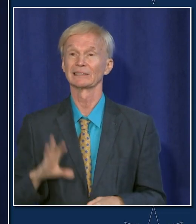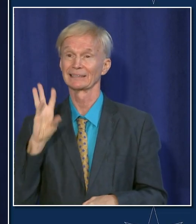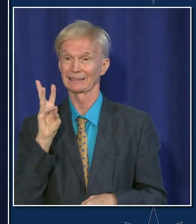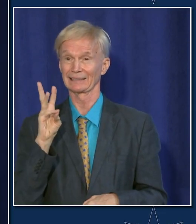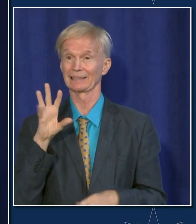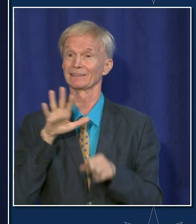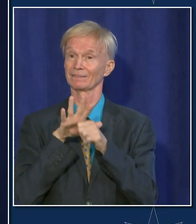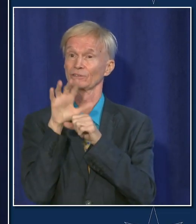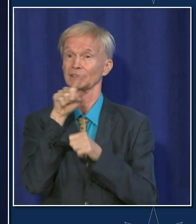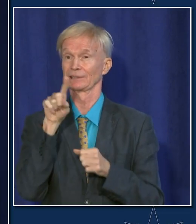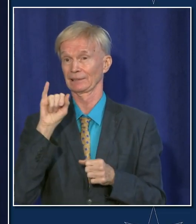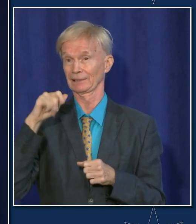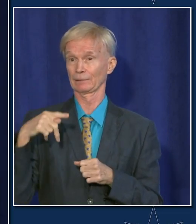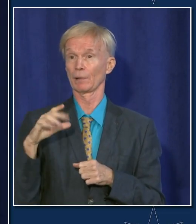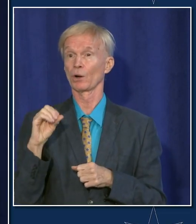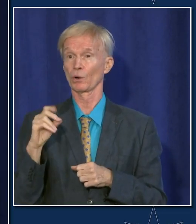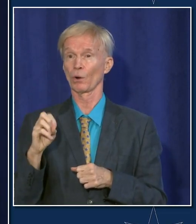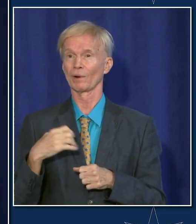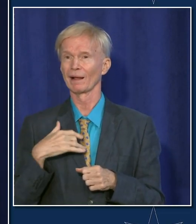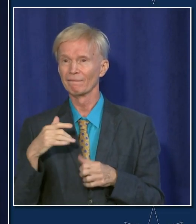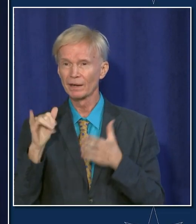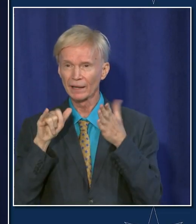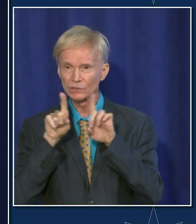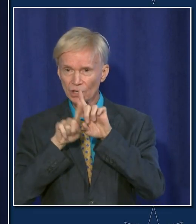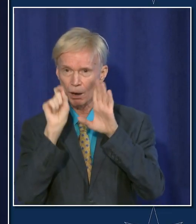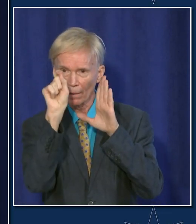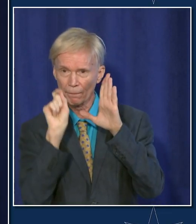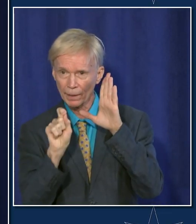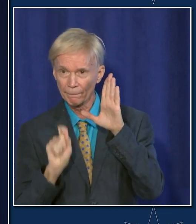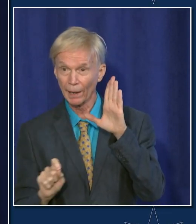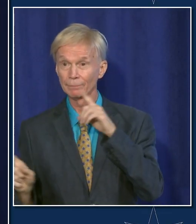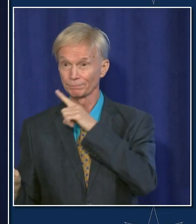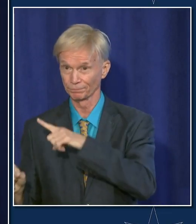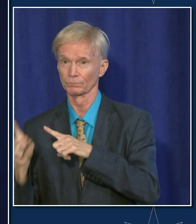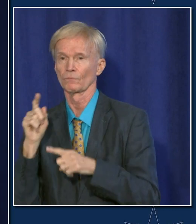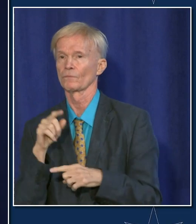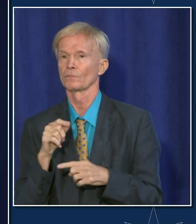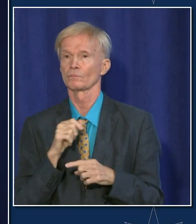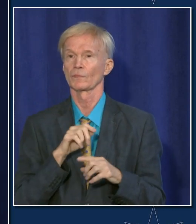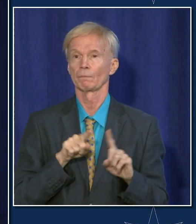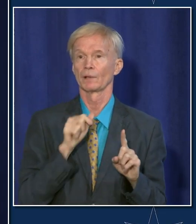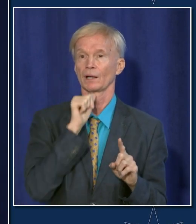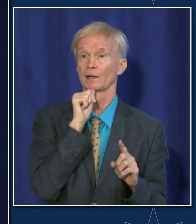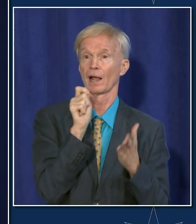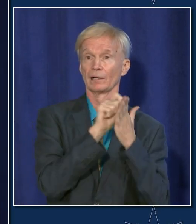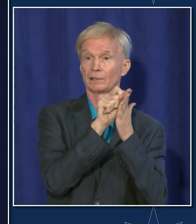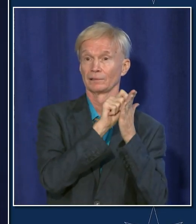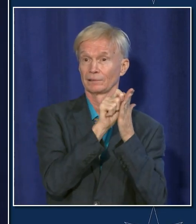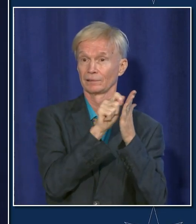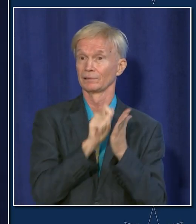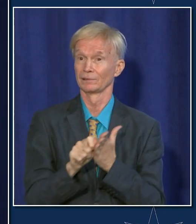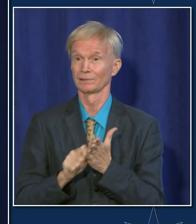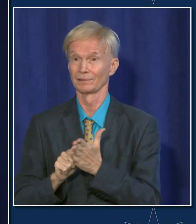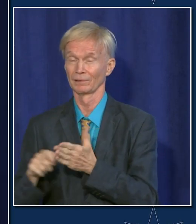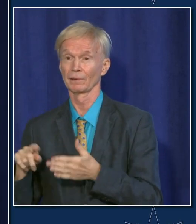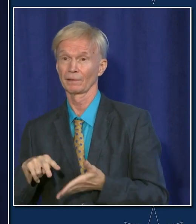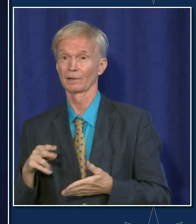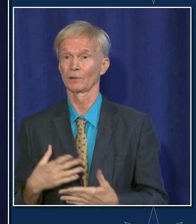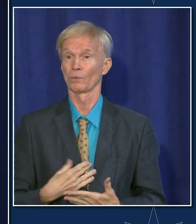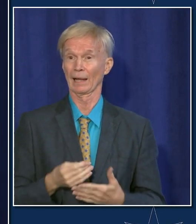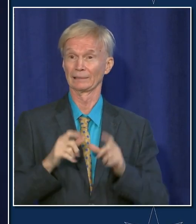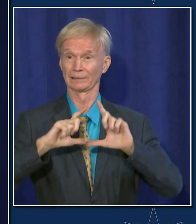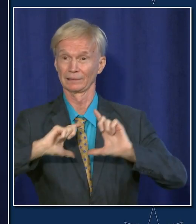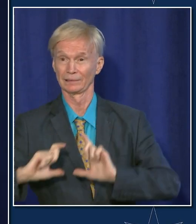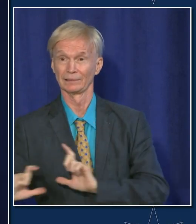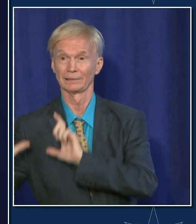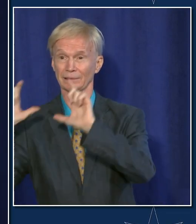codes, which have the star in the middle just to orient you, the ones that are not shaded in, that are between 40 and 50%, so have not